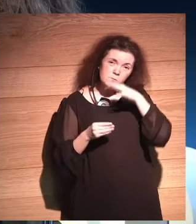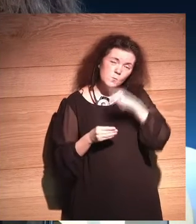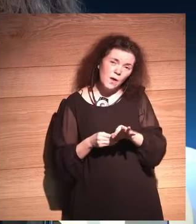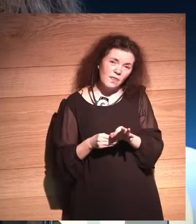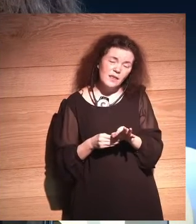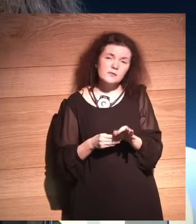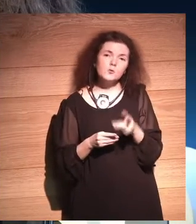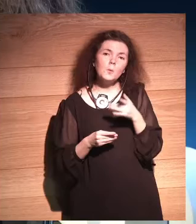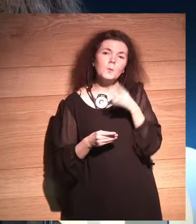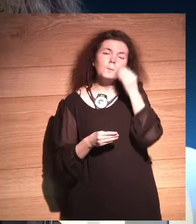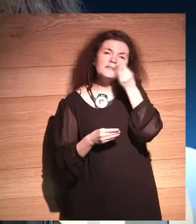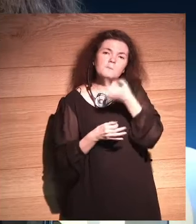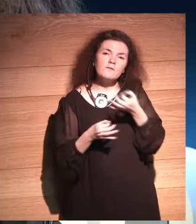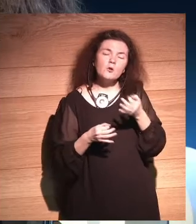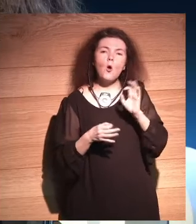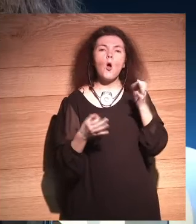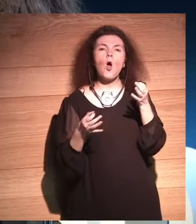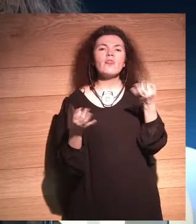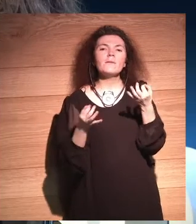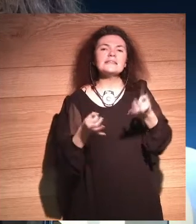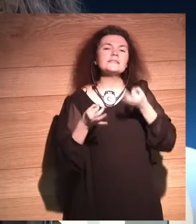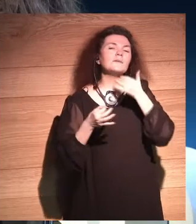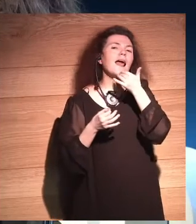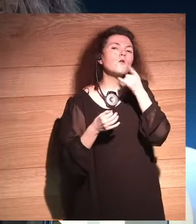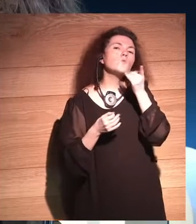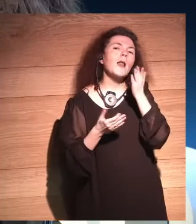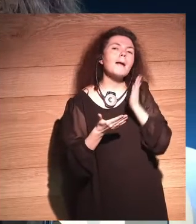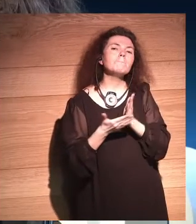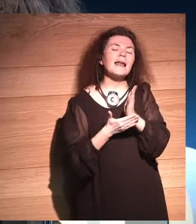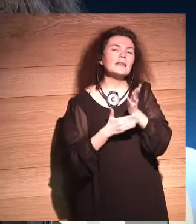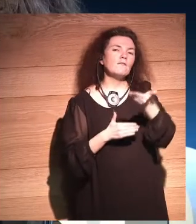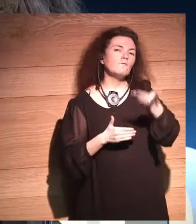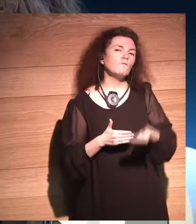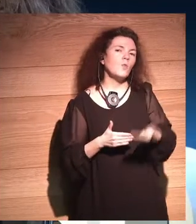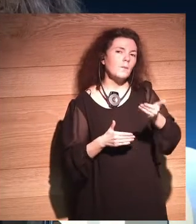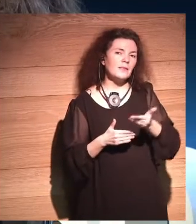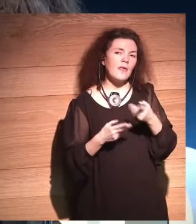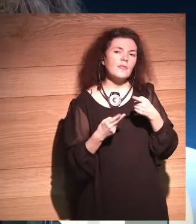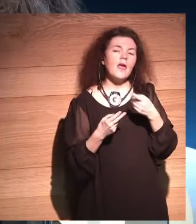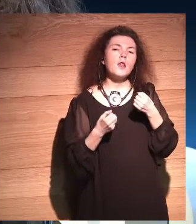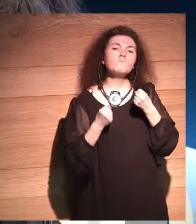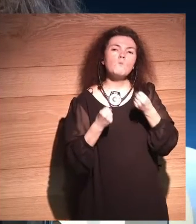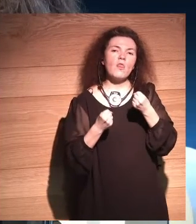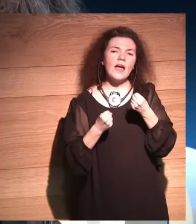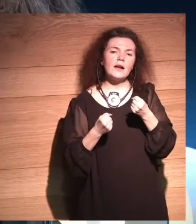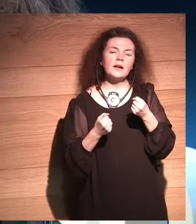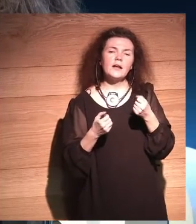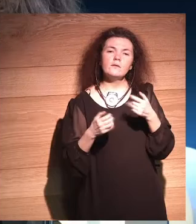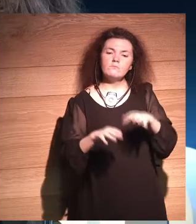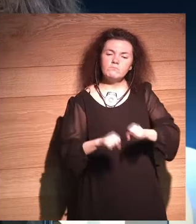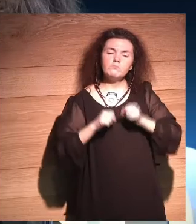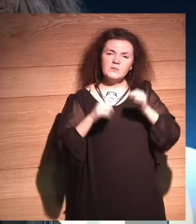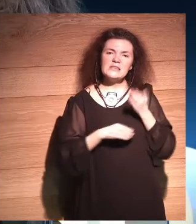possible to, or feasible to go to the direct participation or direct democracy, or the